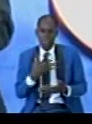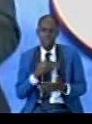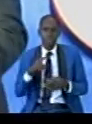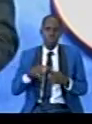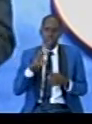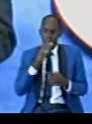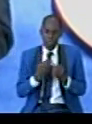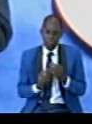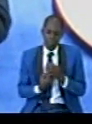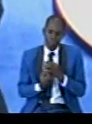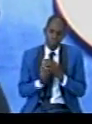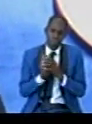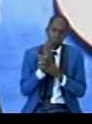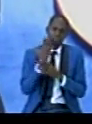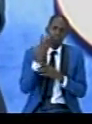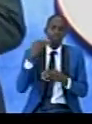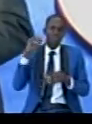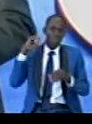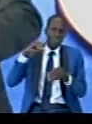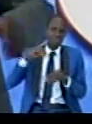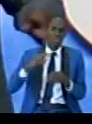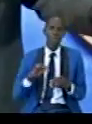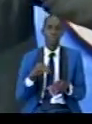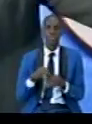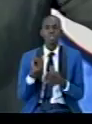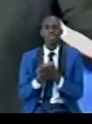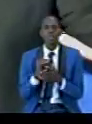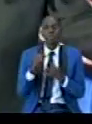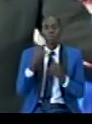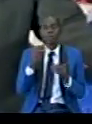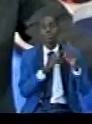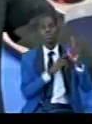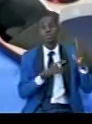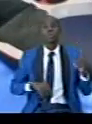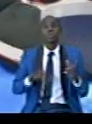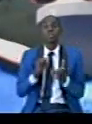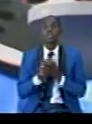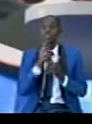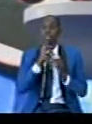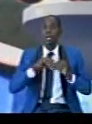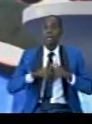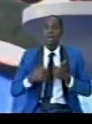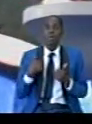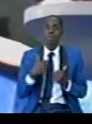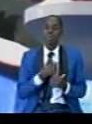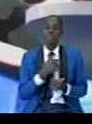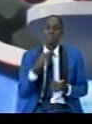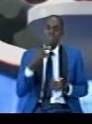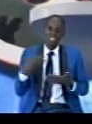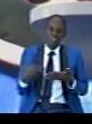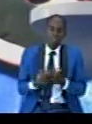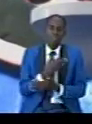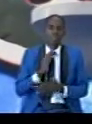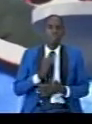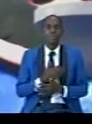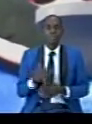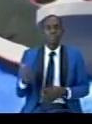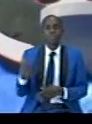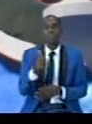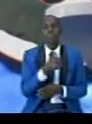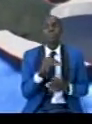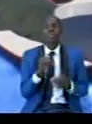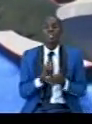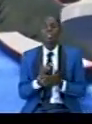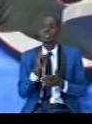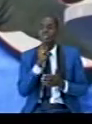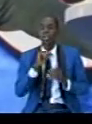word, and you are praying. You wait on the Lord. That's how we refresh ourselves, renew ourselves, and that's how we